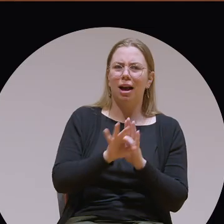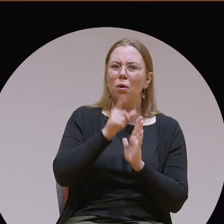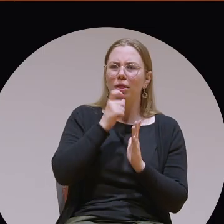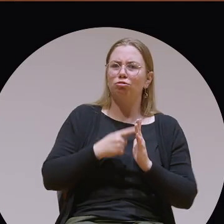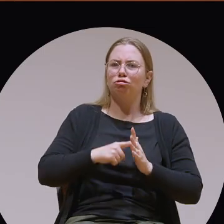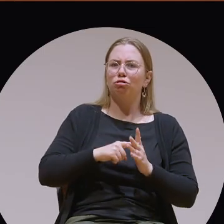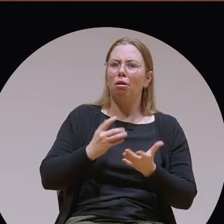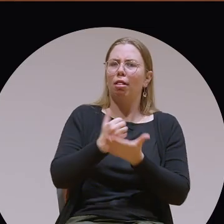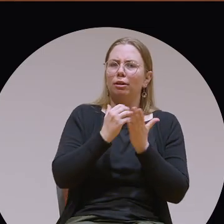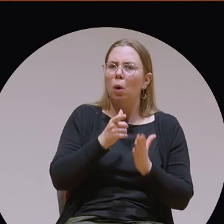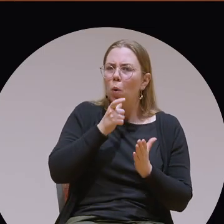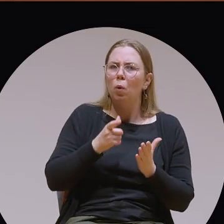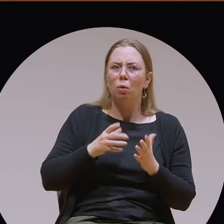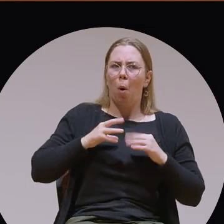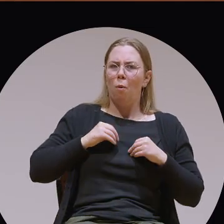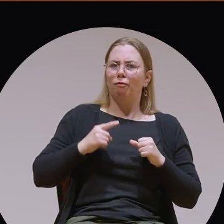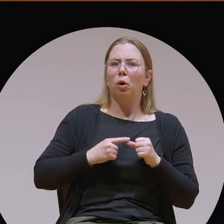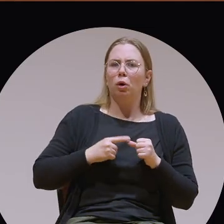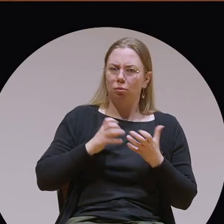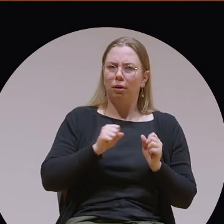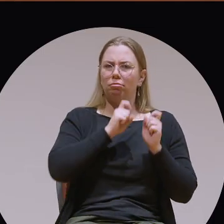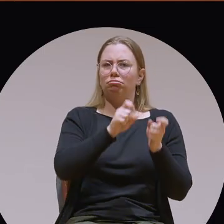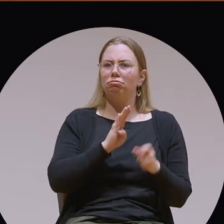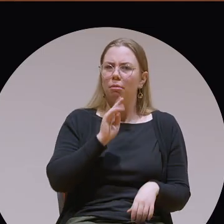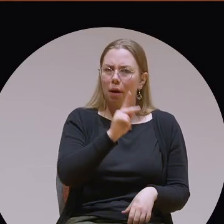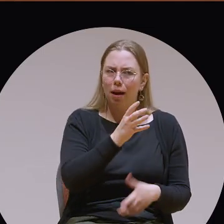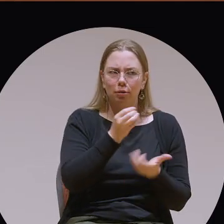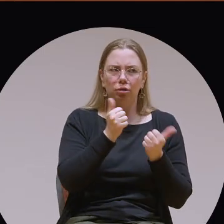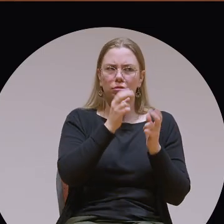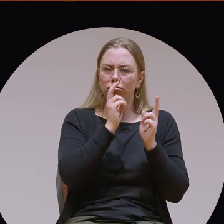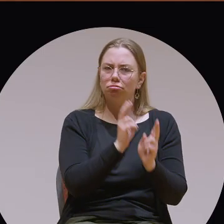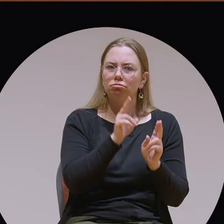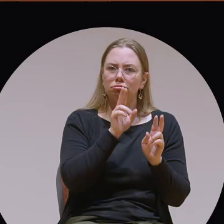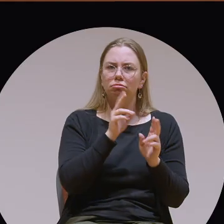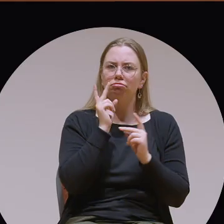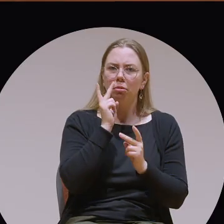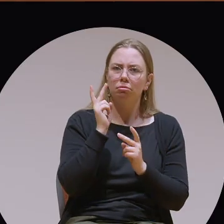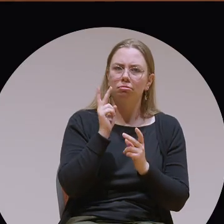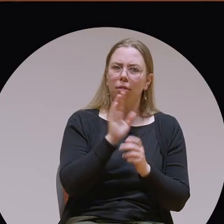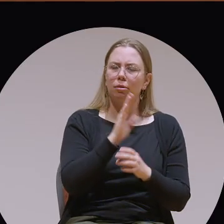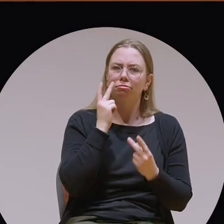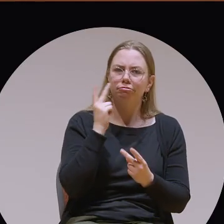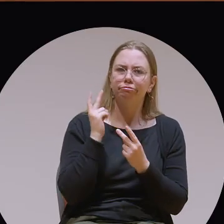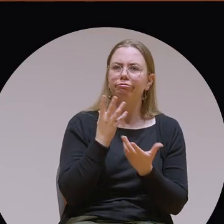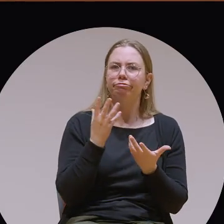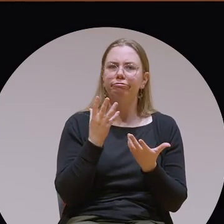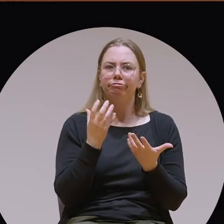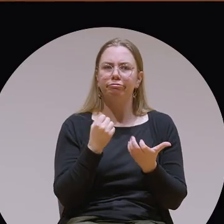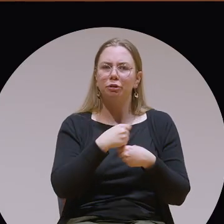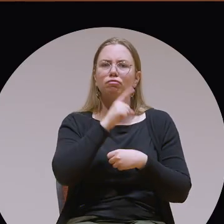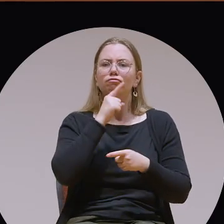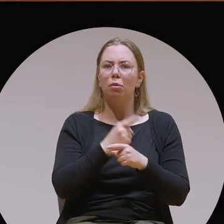collector to the piece, and it becomes a permanent memorial to the original people concerned. And certainly that's so with Alphonse Kahn, who was the